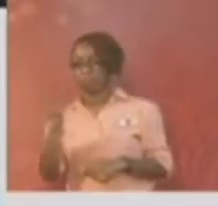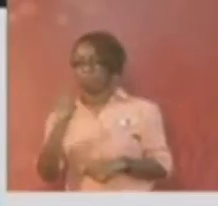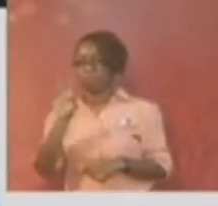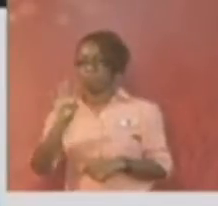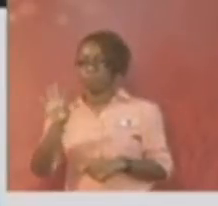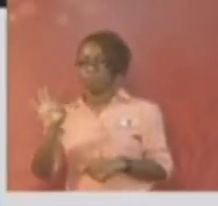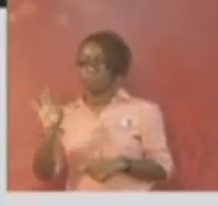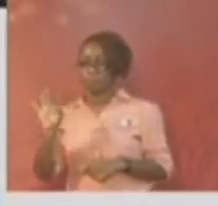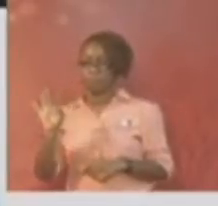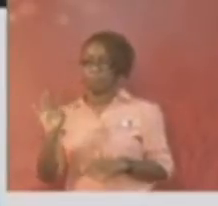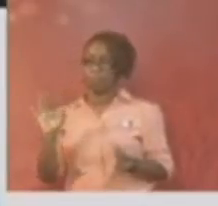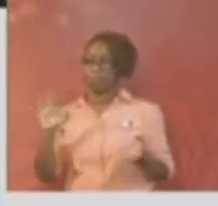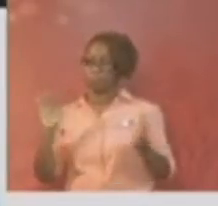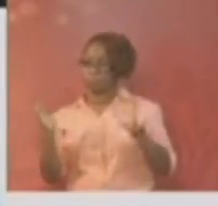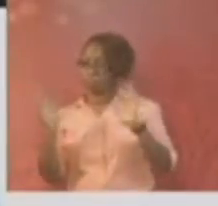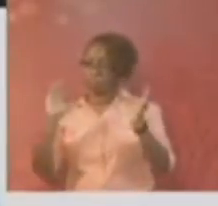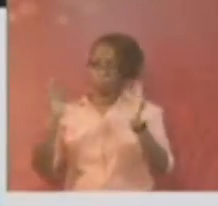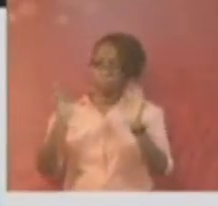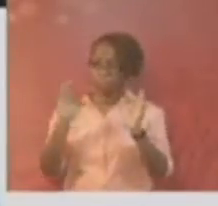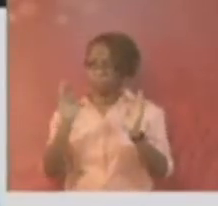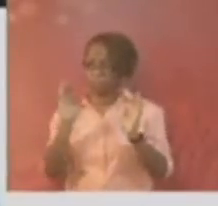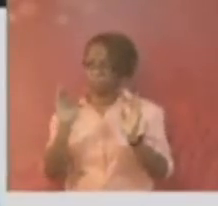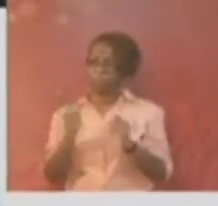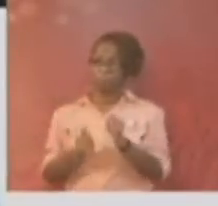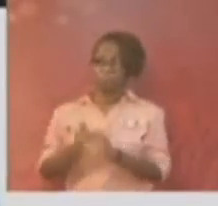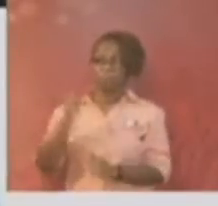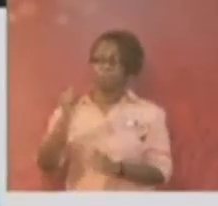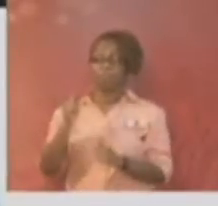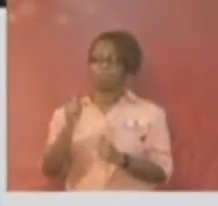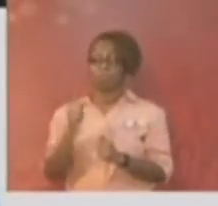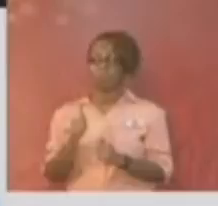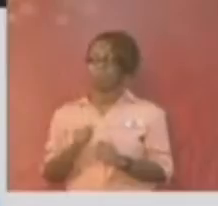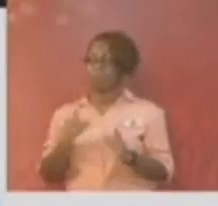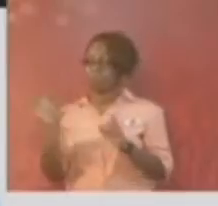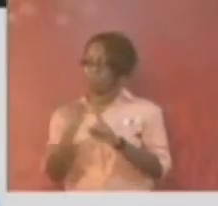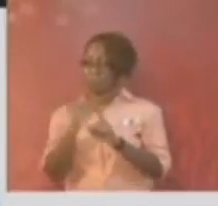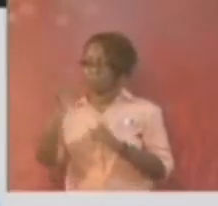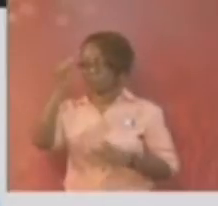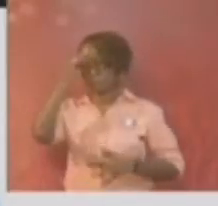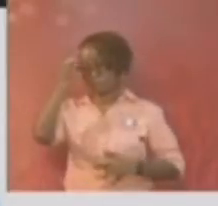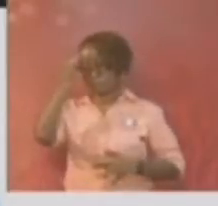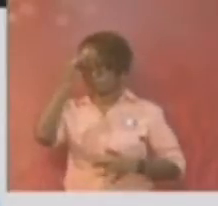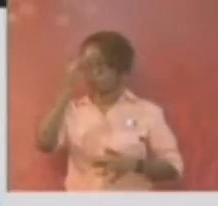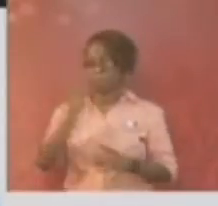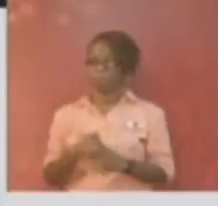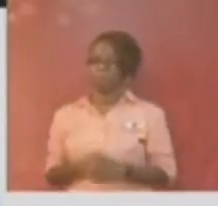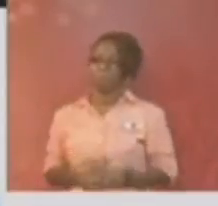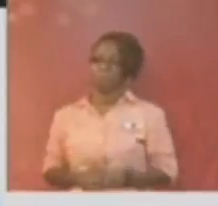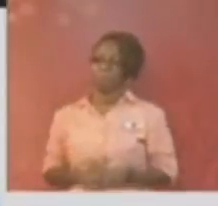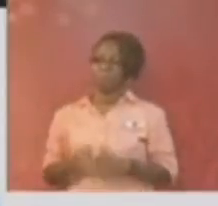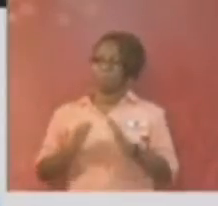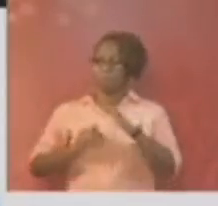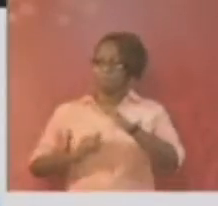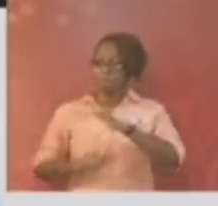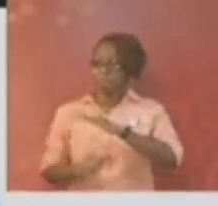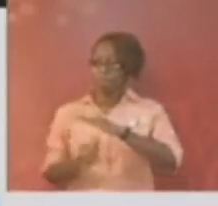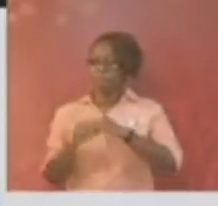group being the majority, and the under 25s being the minority,